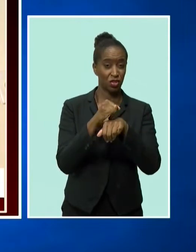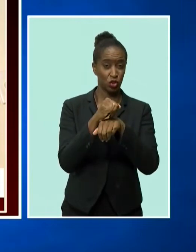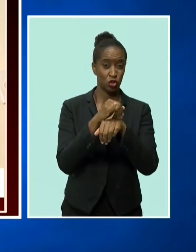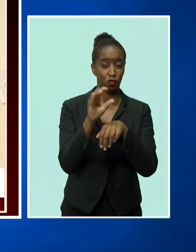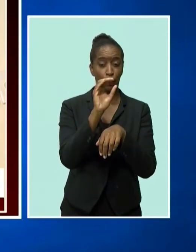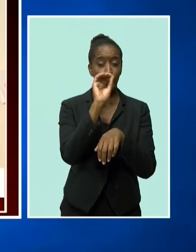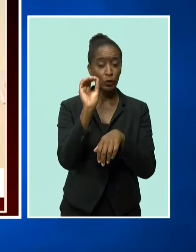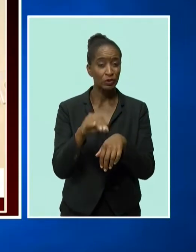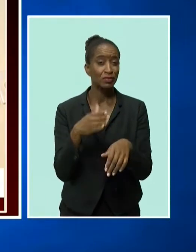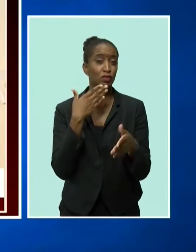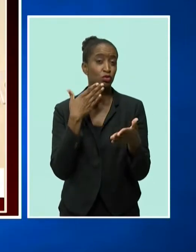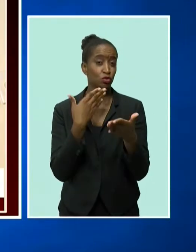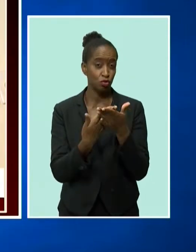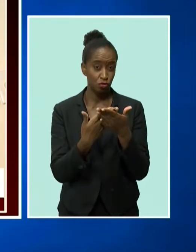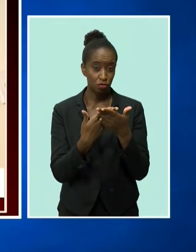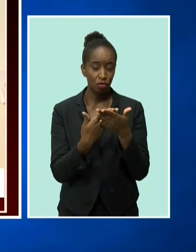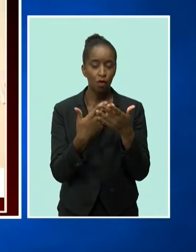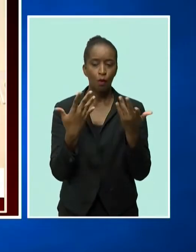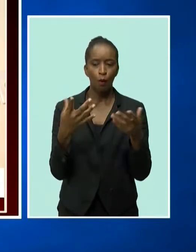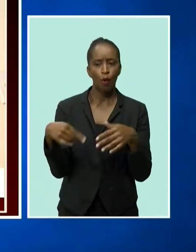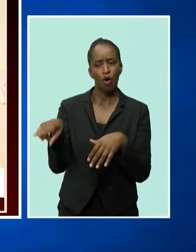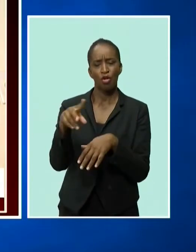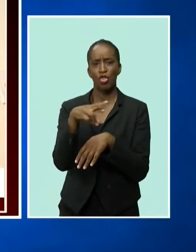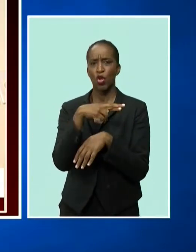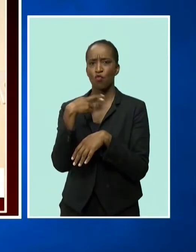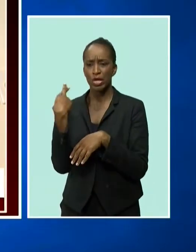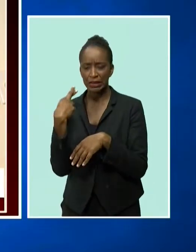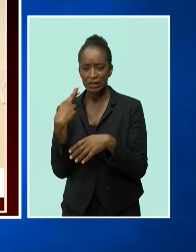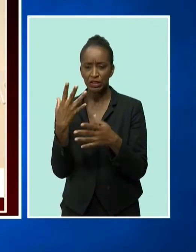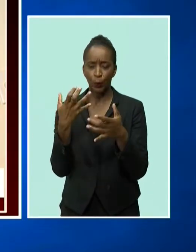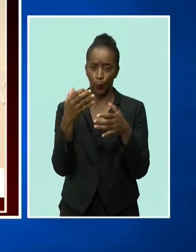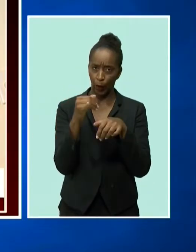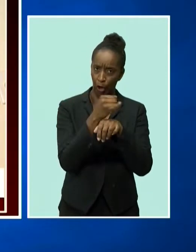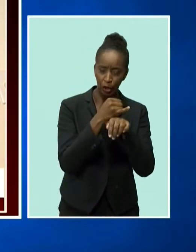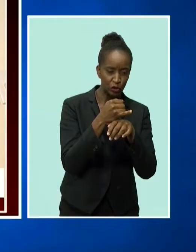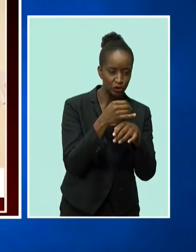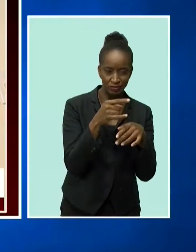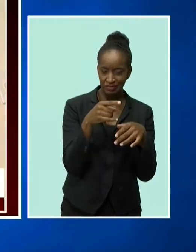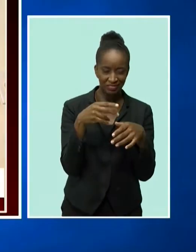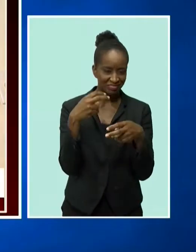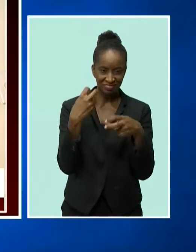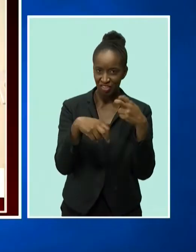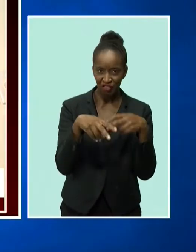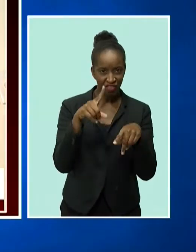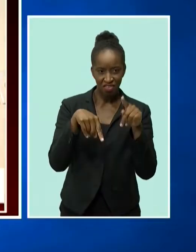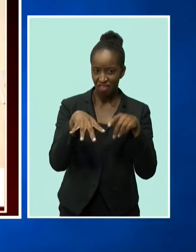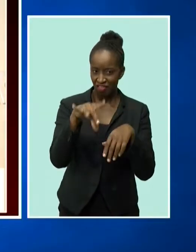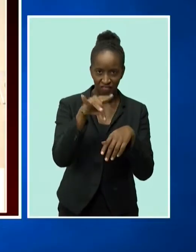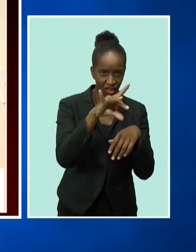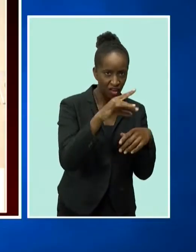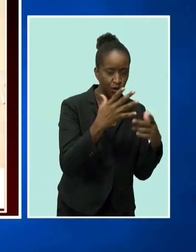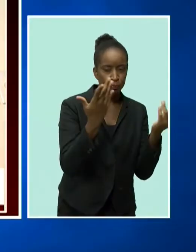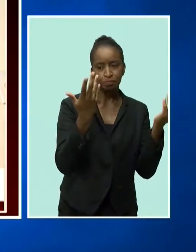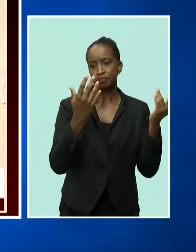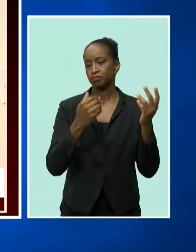of the risks that they want covered, perhaps in relation to loss of employees during the